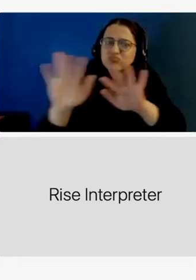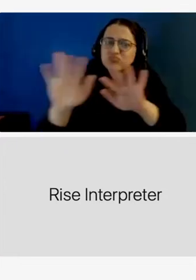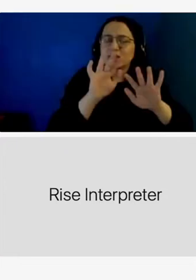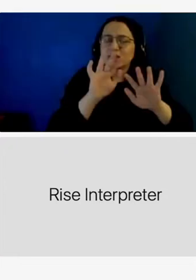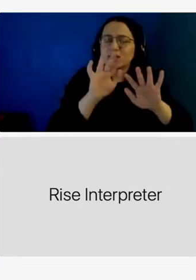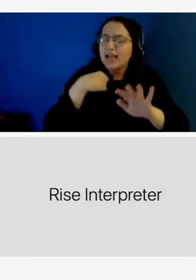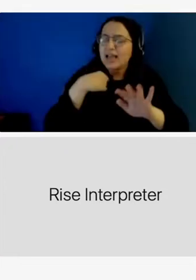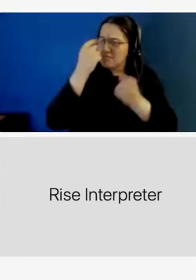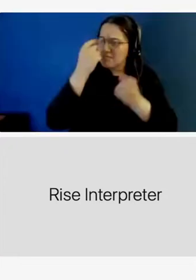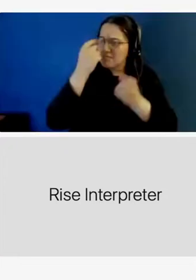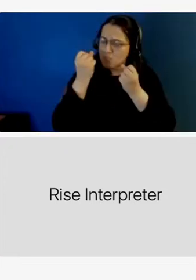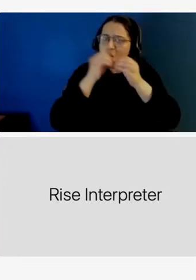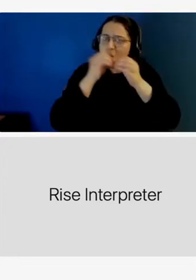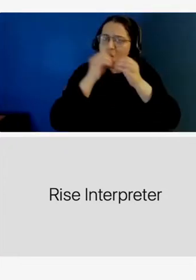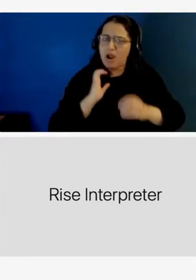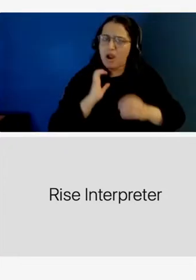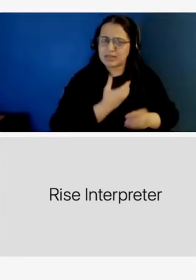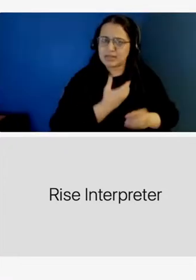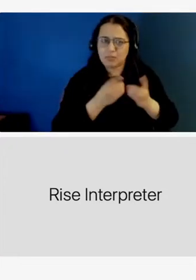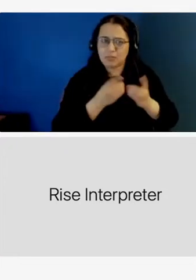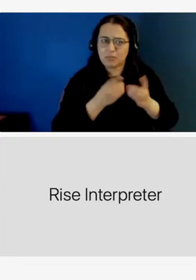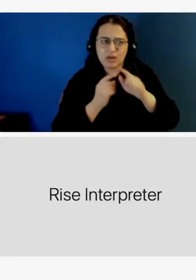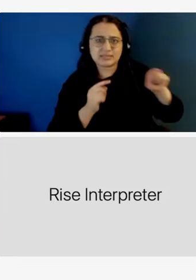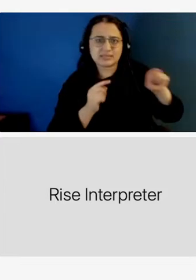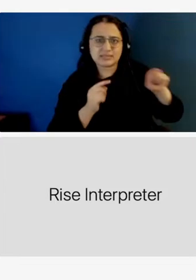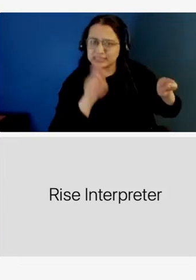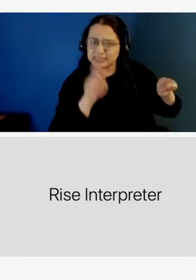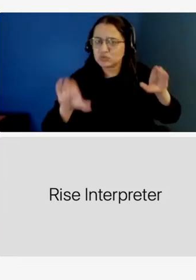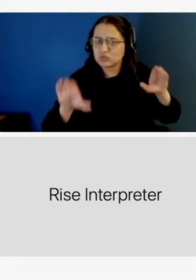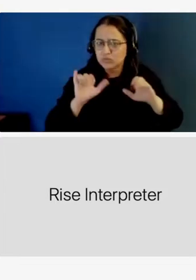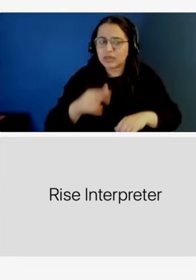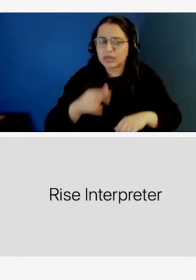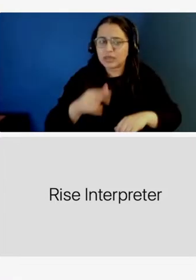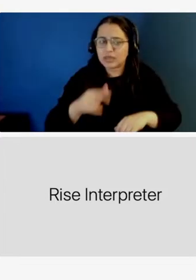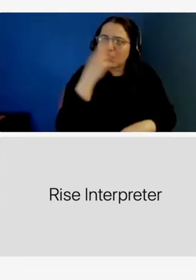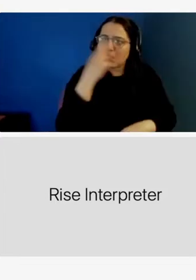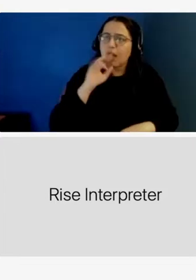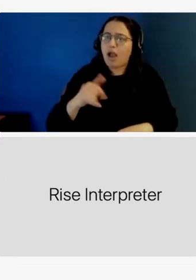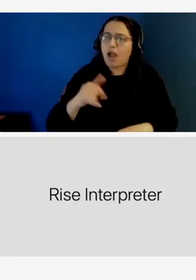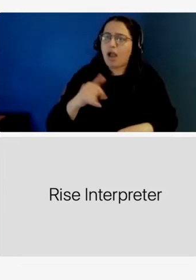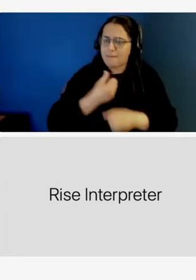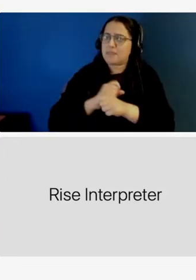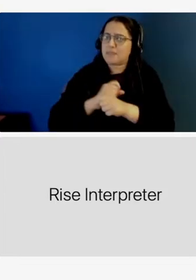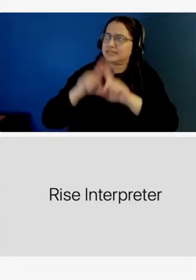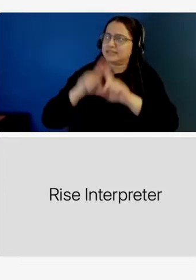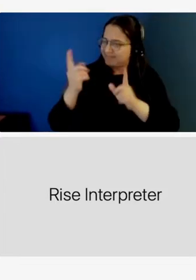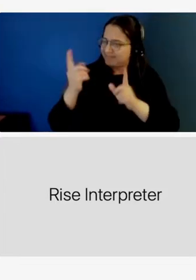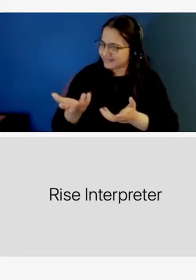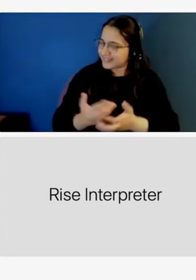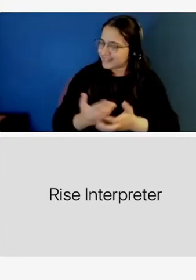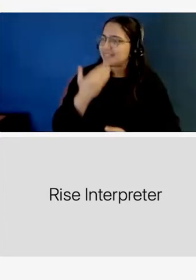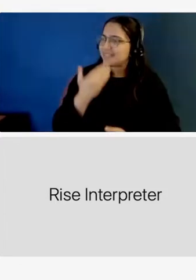the difference that they're making. So thank you. Thank you, Ms. Harrow. Any others?